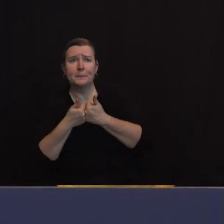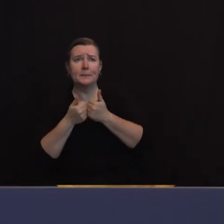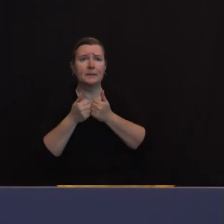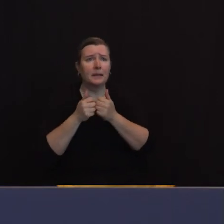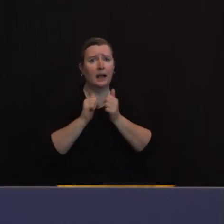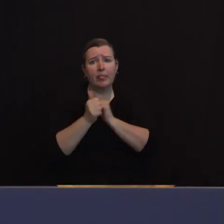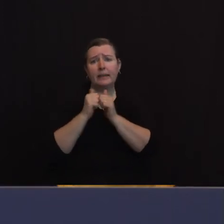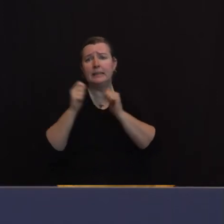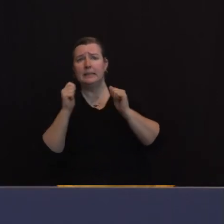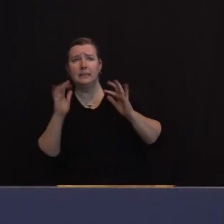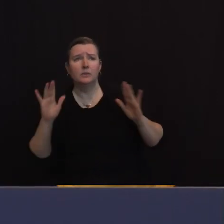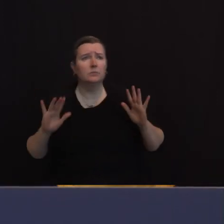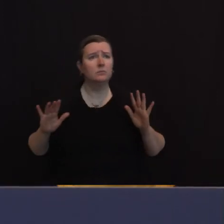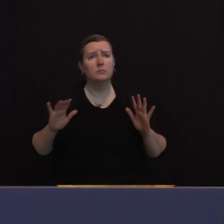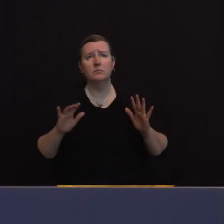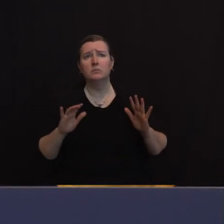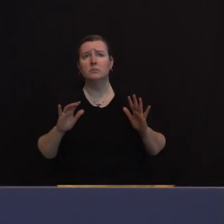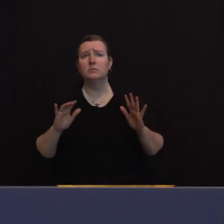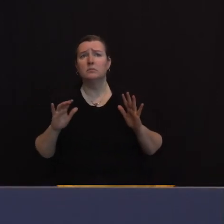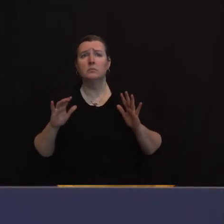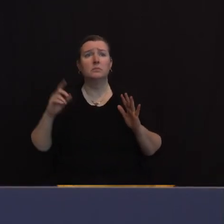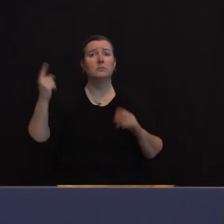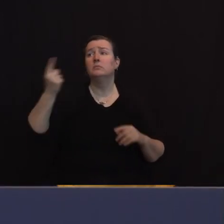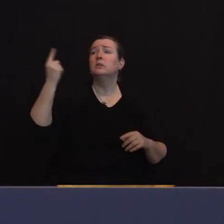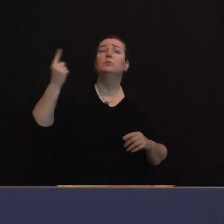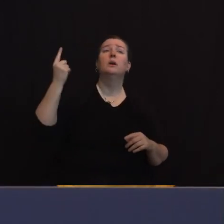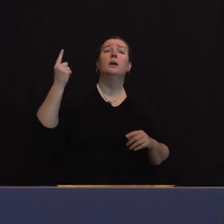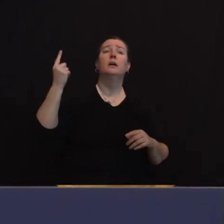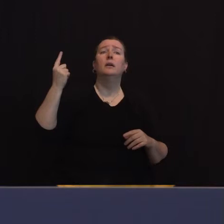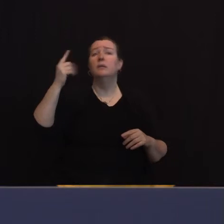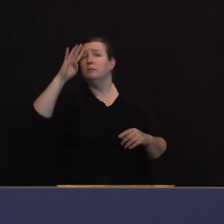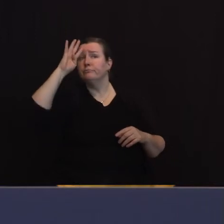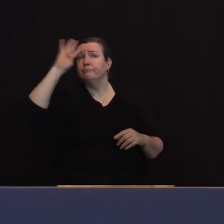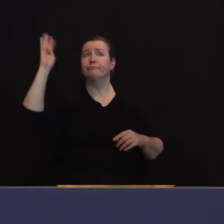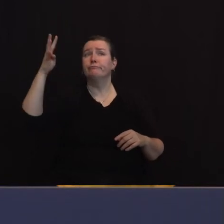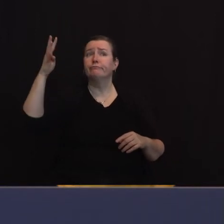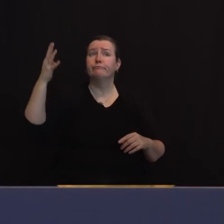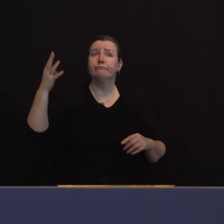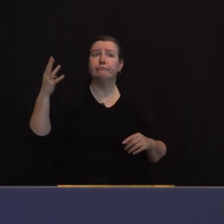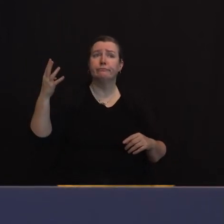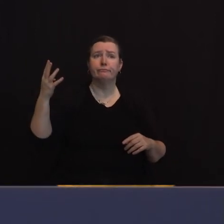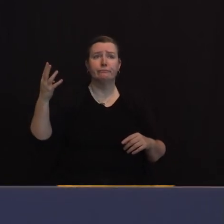someone arbitrarily said at minute